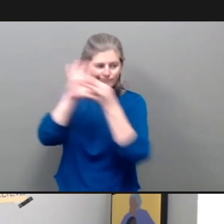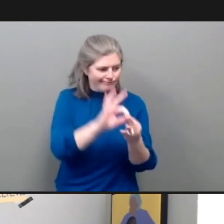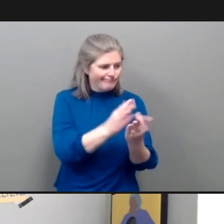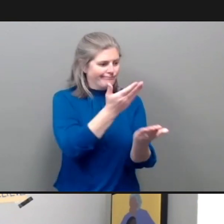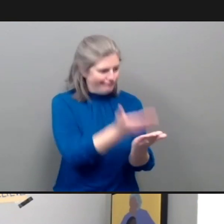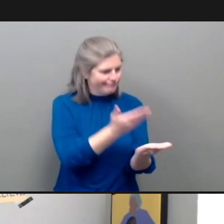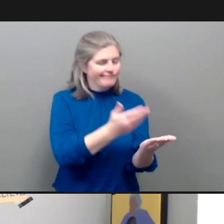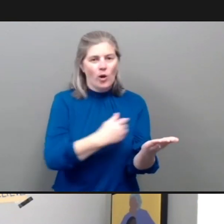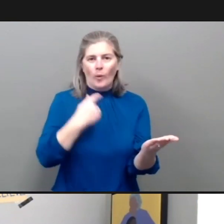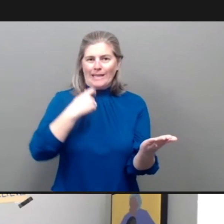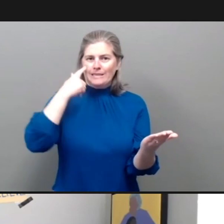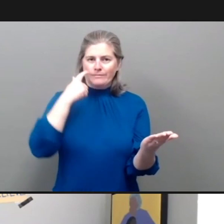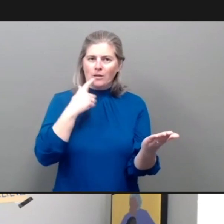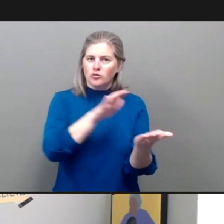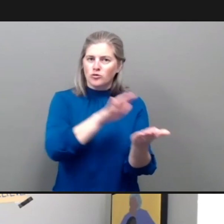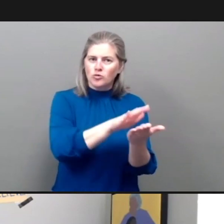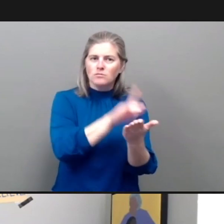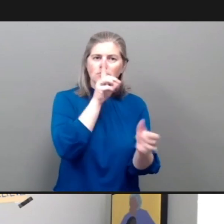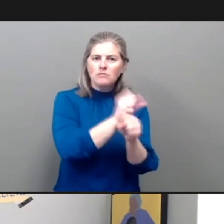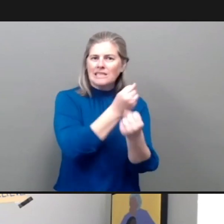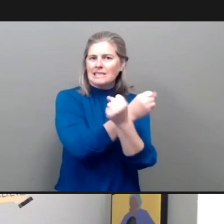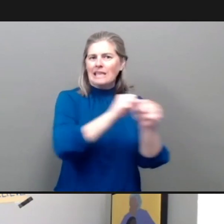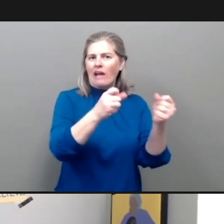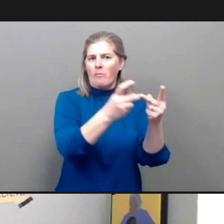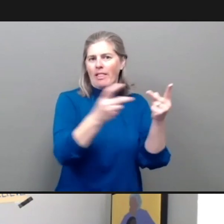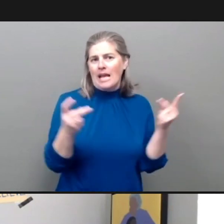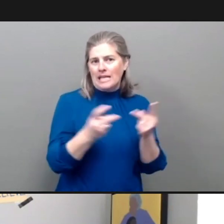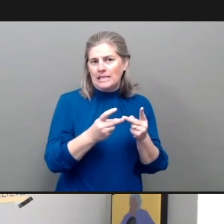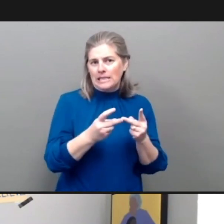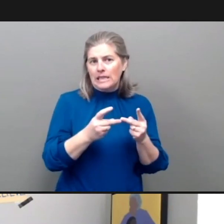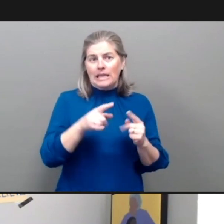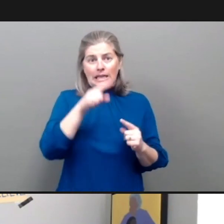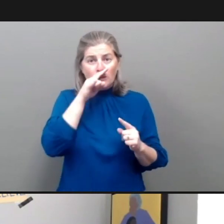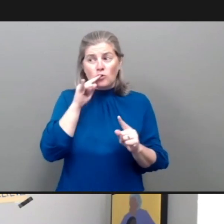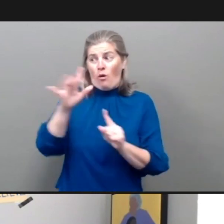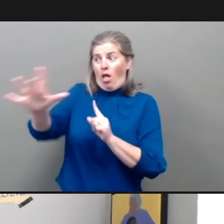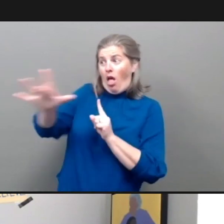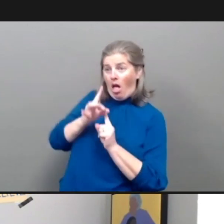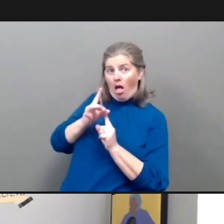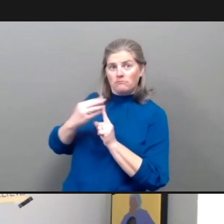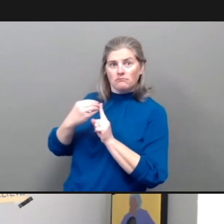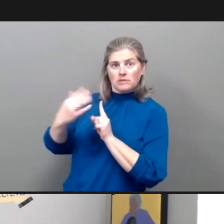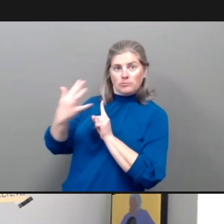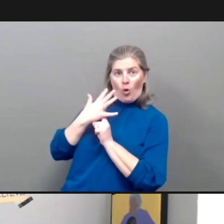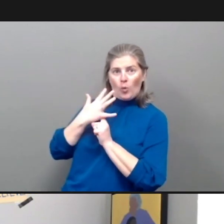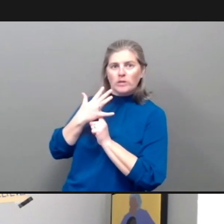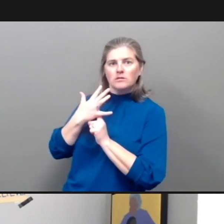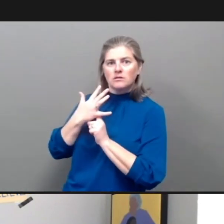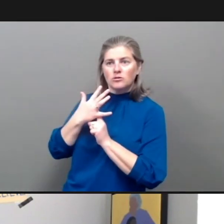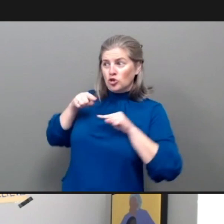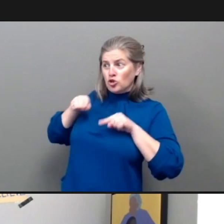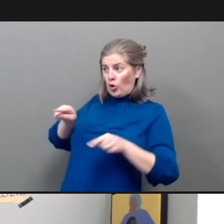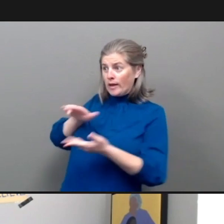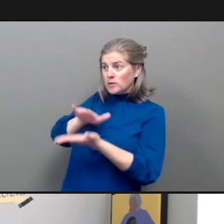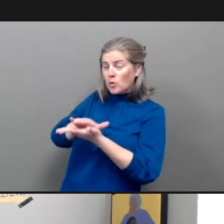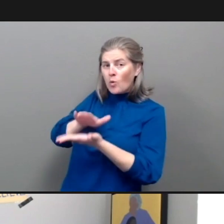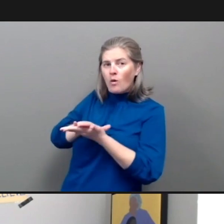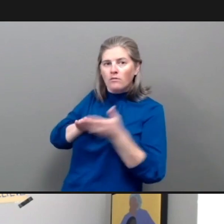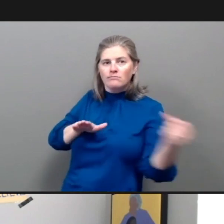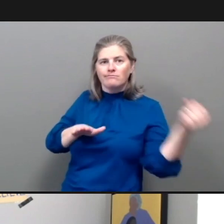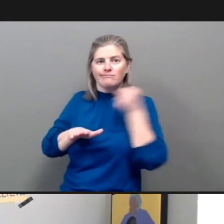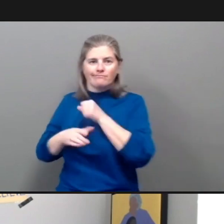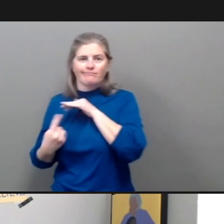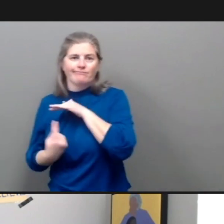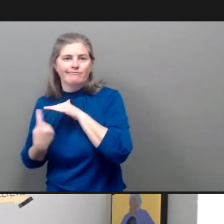safe place. And so kids who've had contact with cases in school can participate